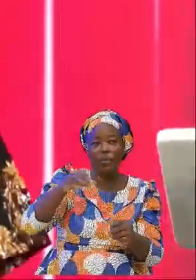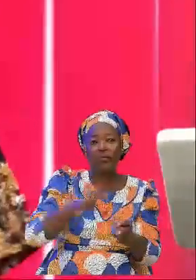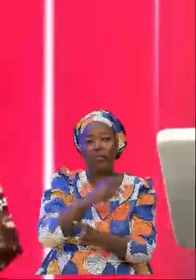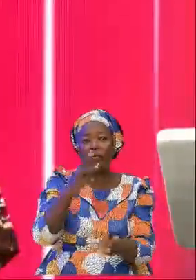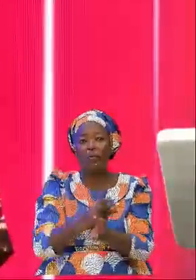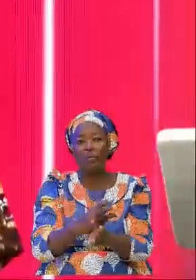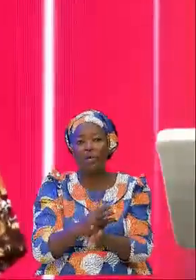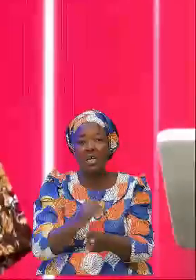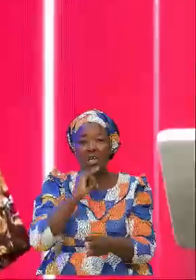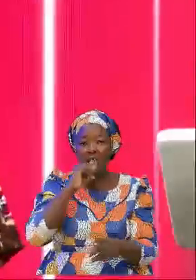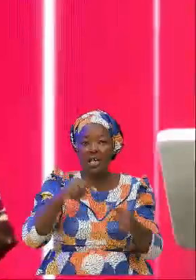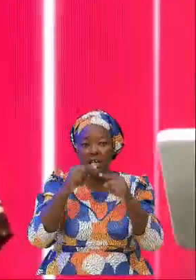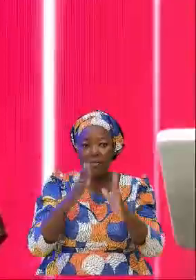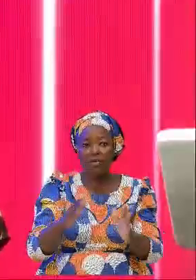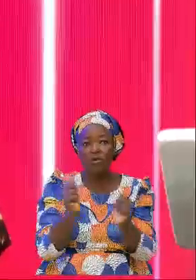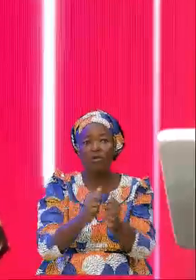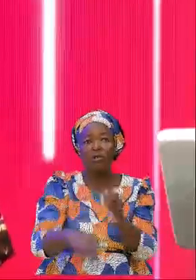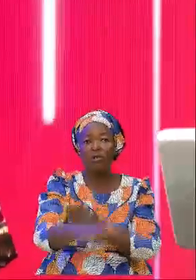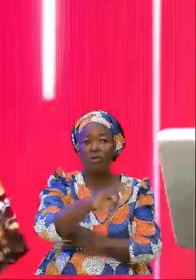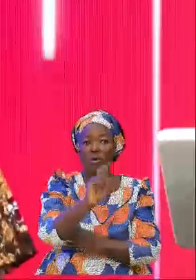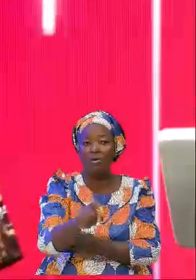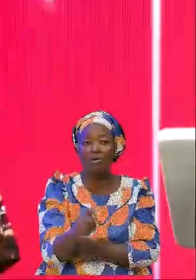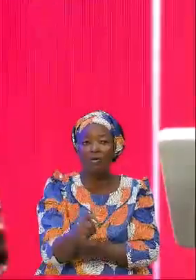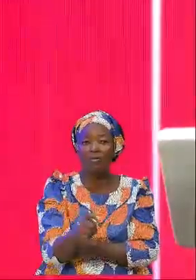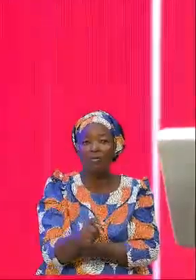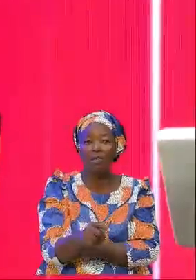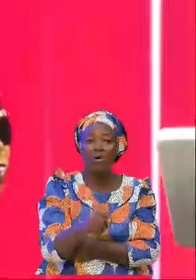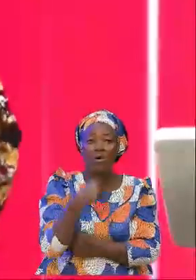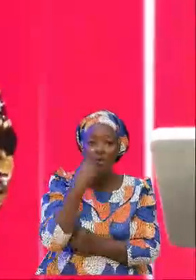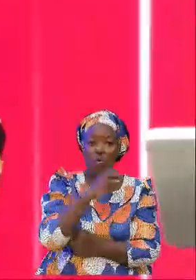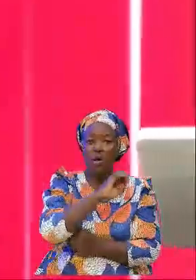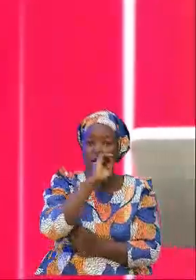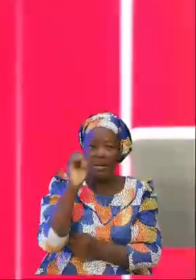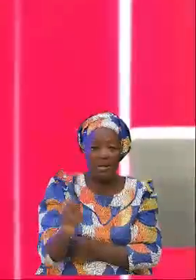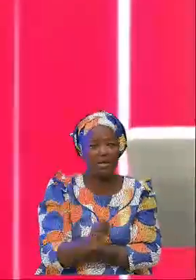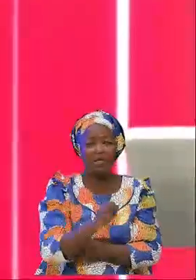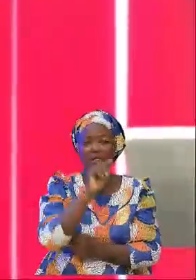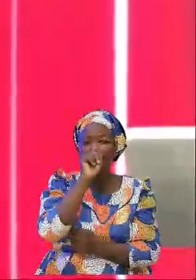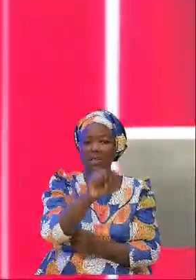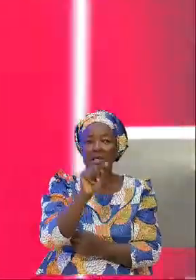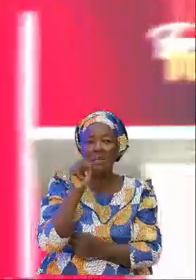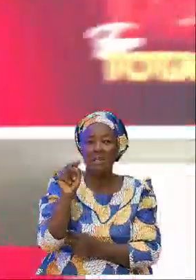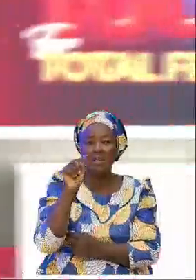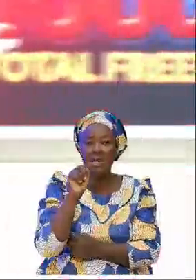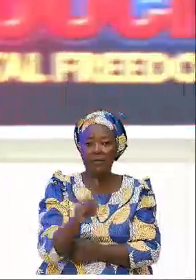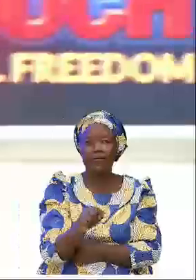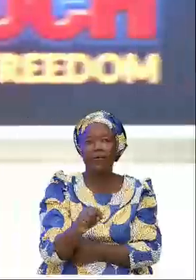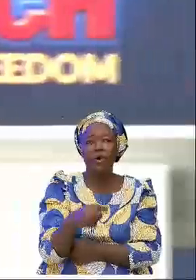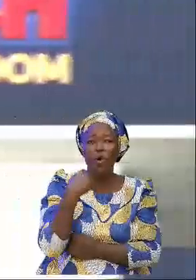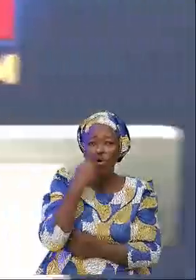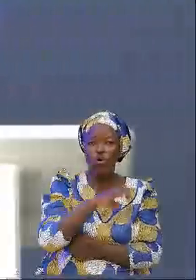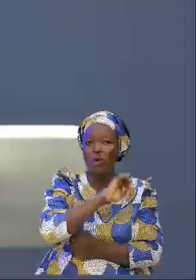that the friendship and the fellowship of the world is enmity with God?